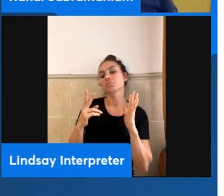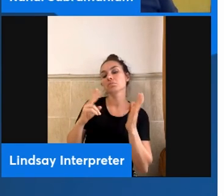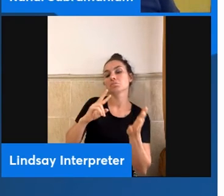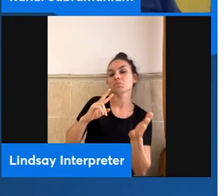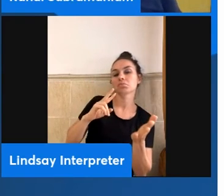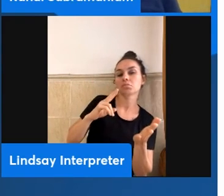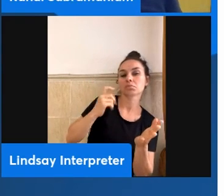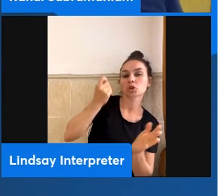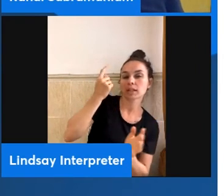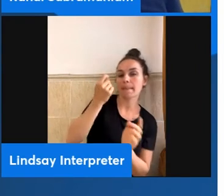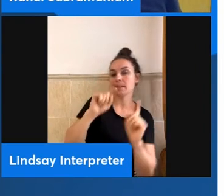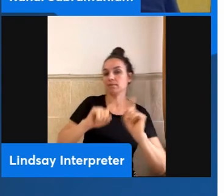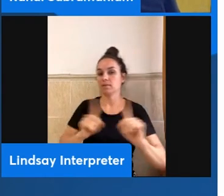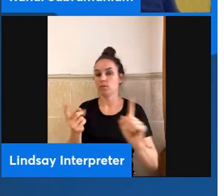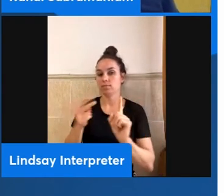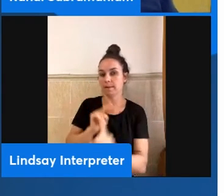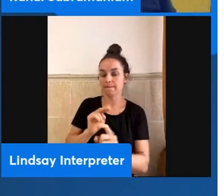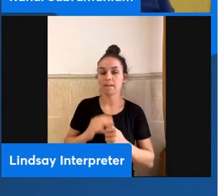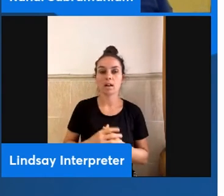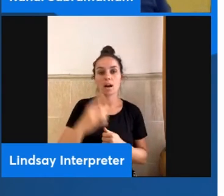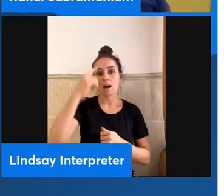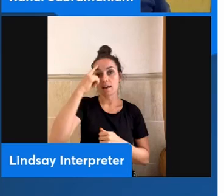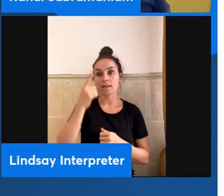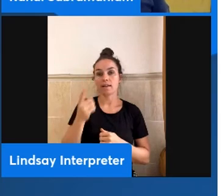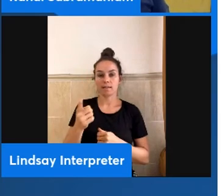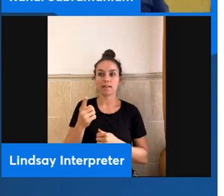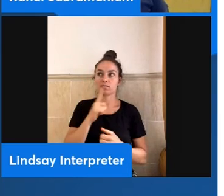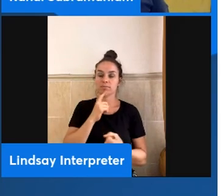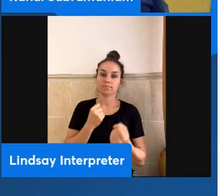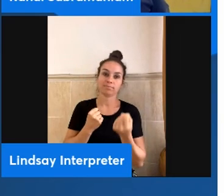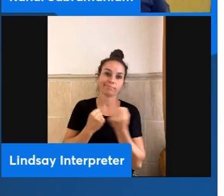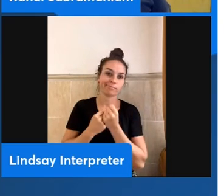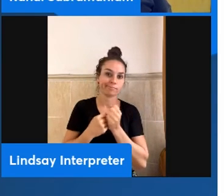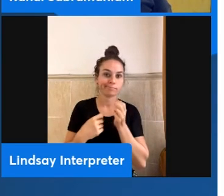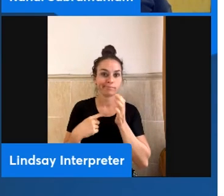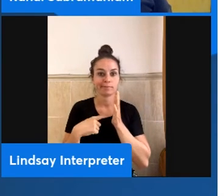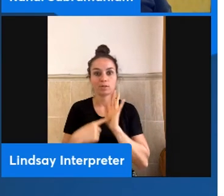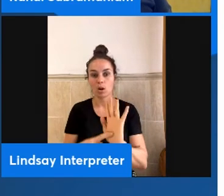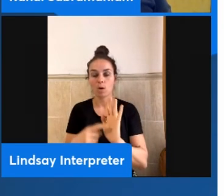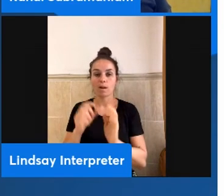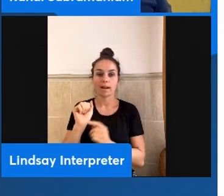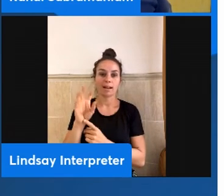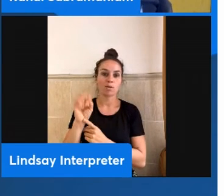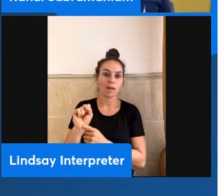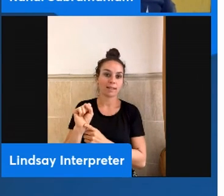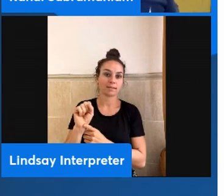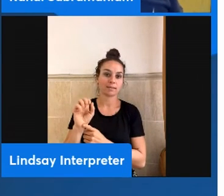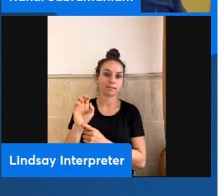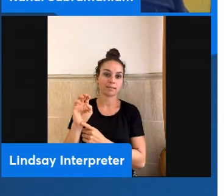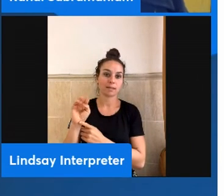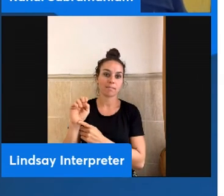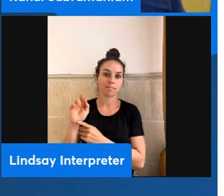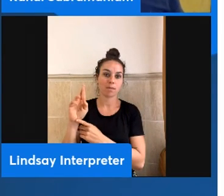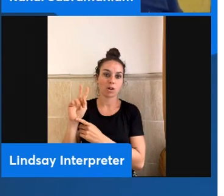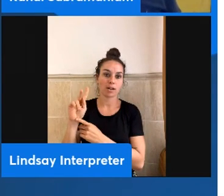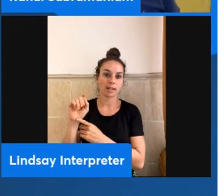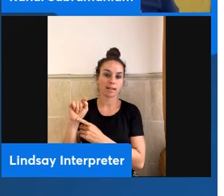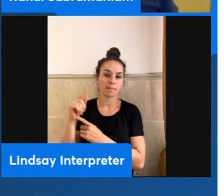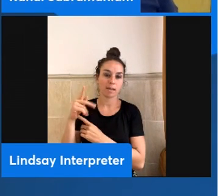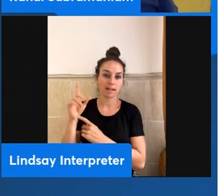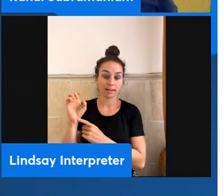this is a testament to the AWS marketplace, where if you are a software